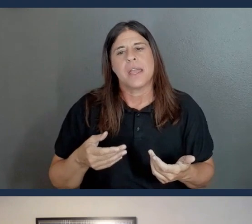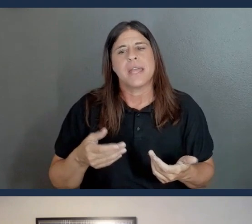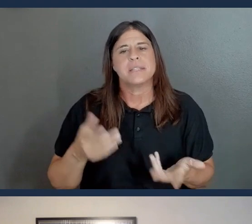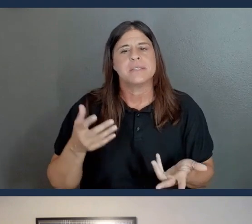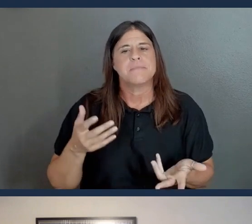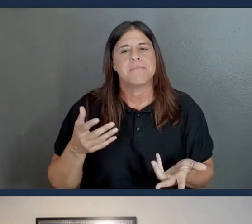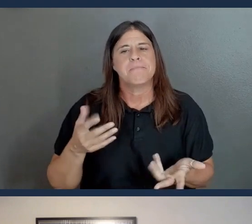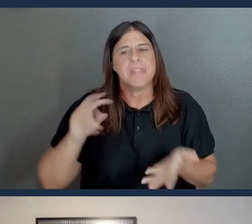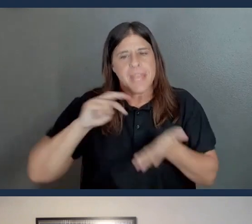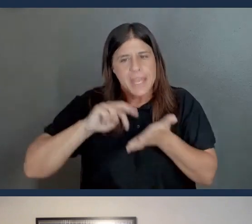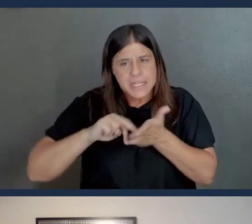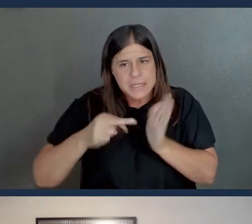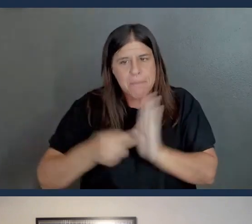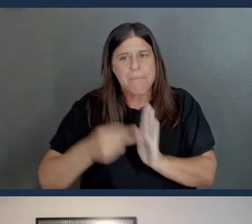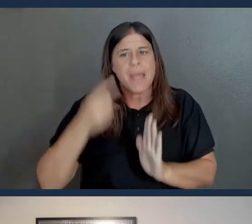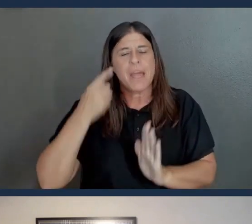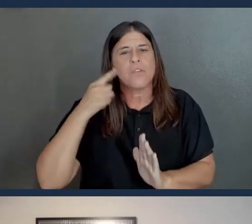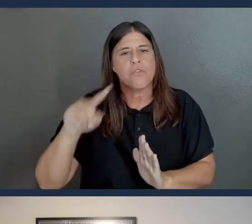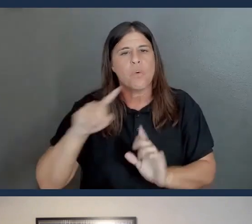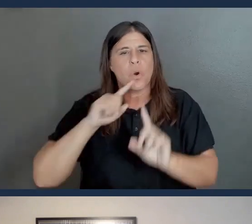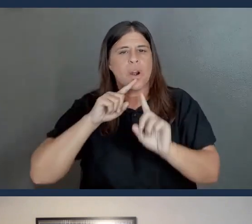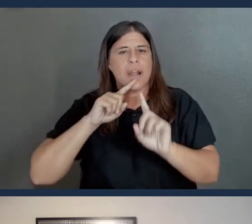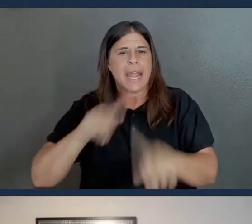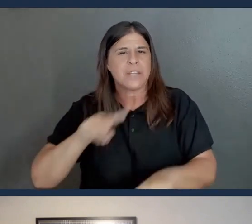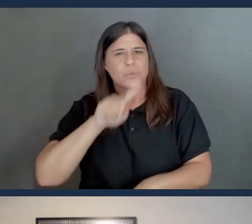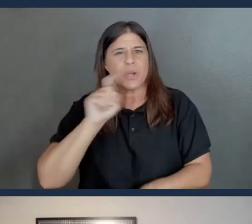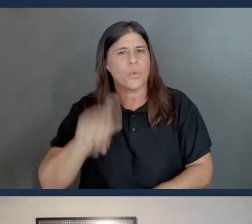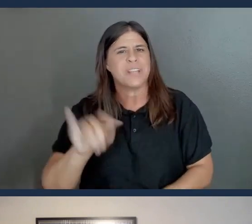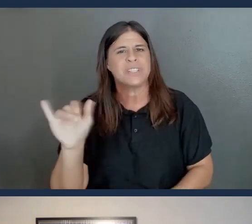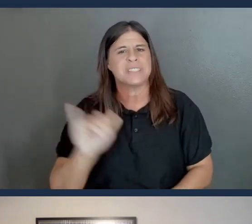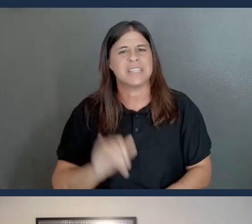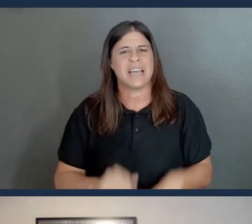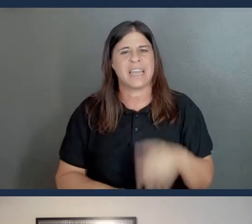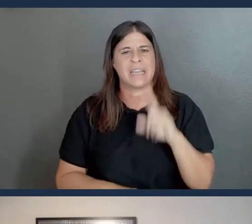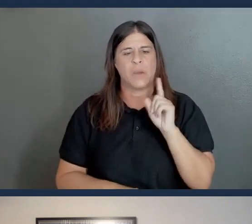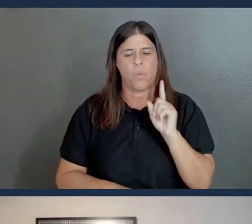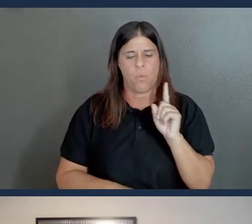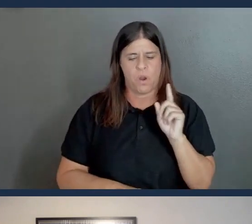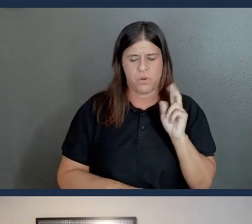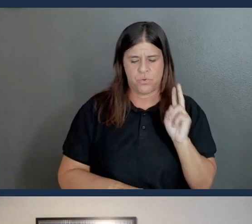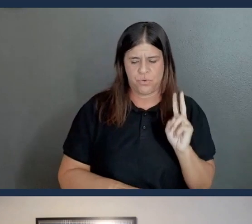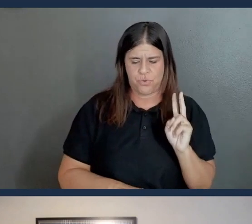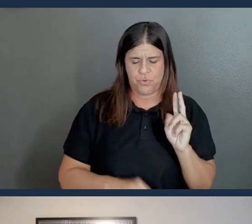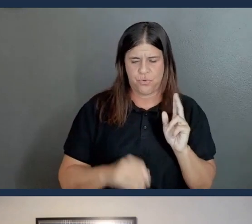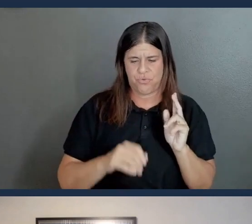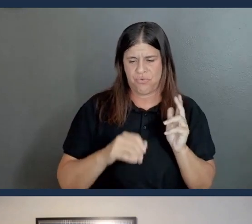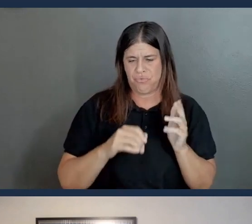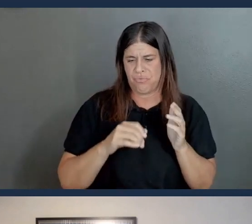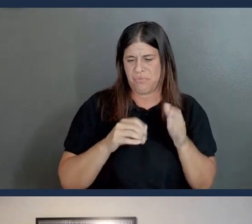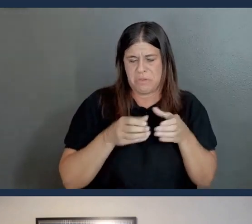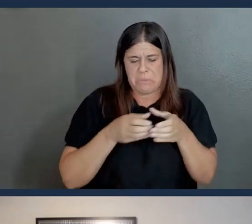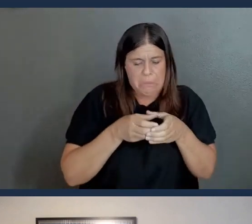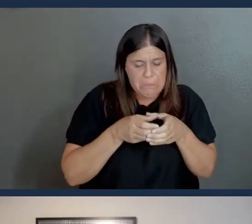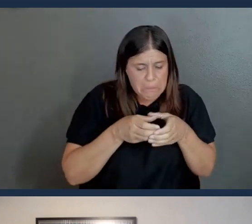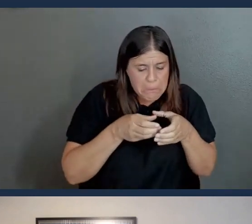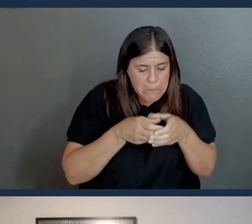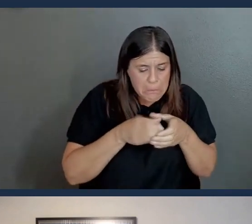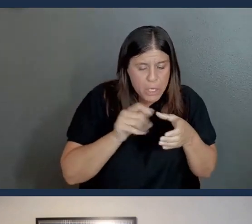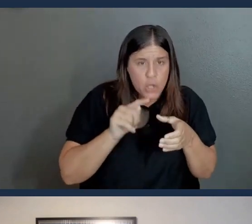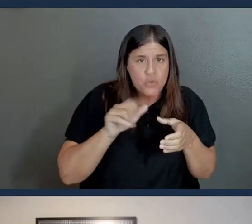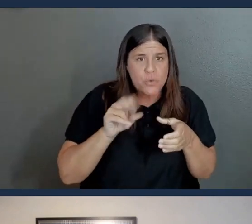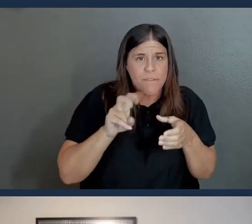It's meant to be there to answer questions that you start at like one location, 1 or 2 vertices or a small set of vertices and traverse out from